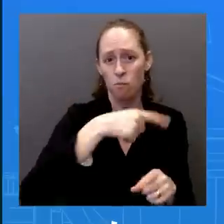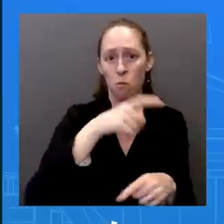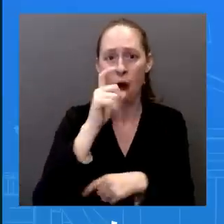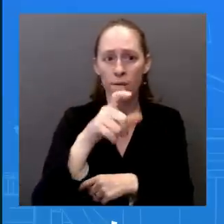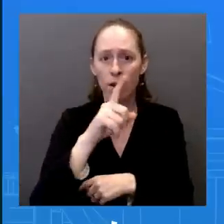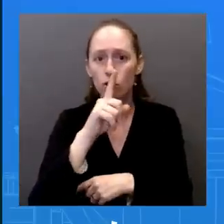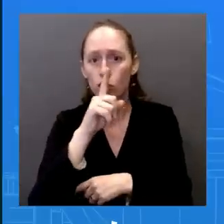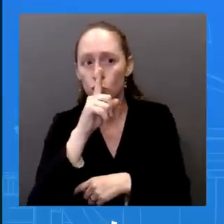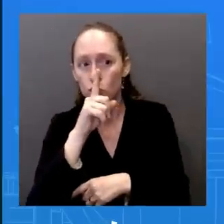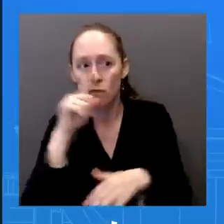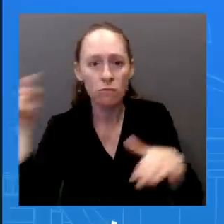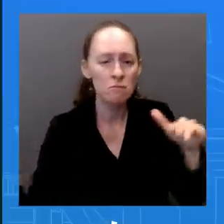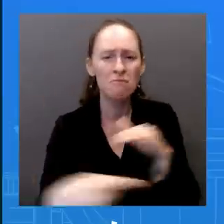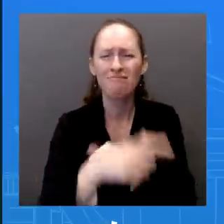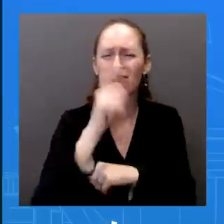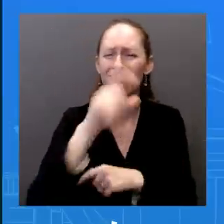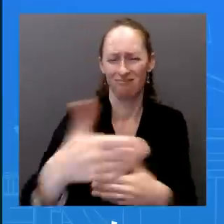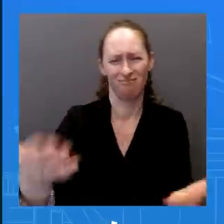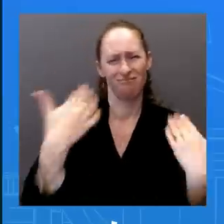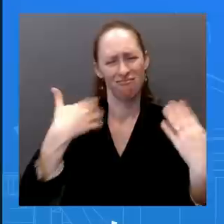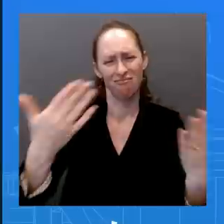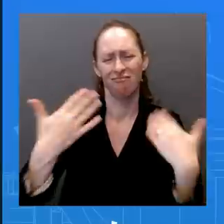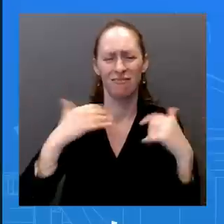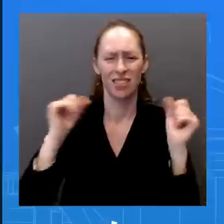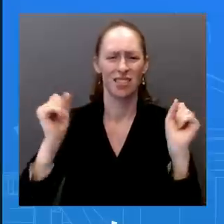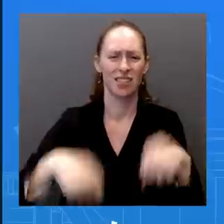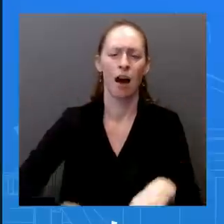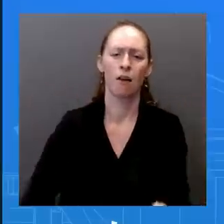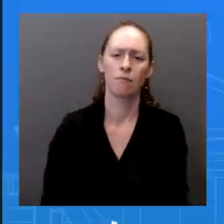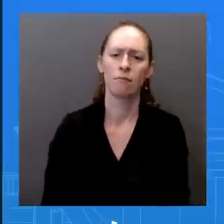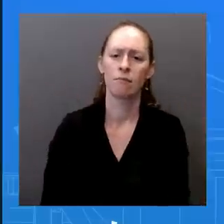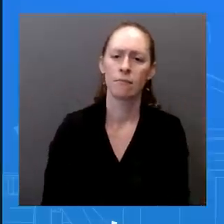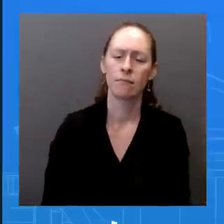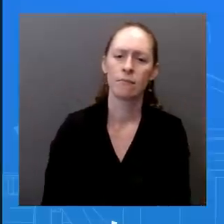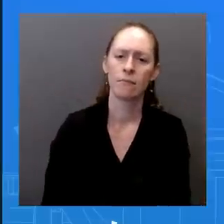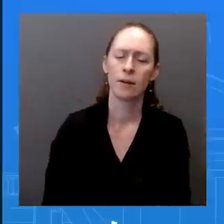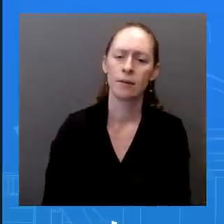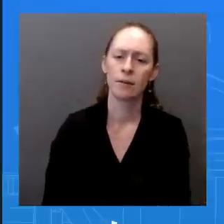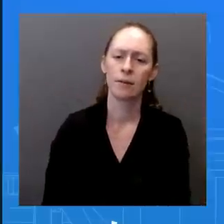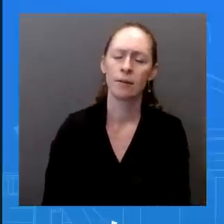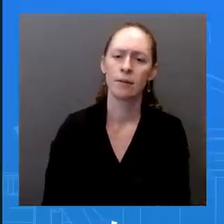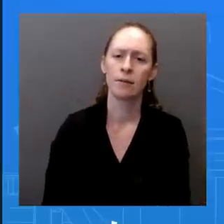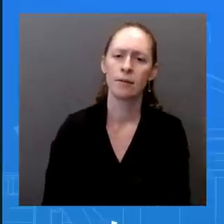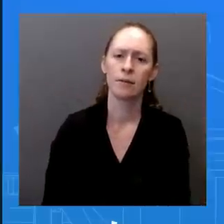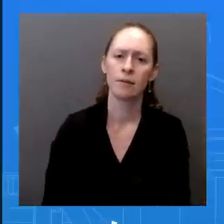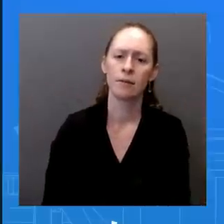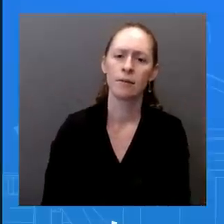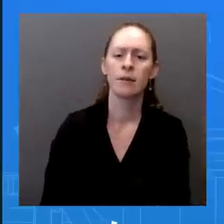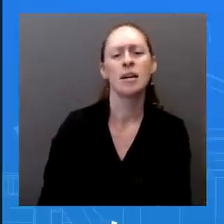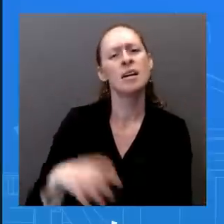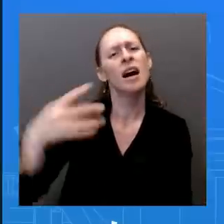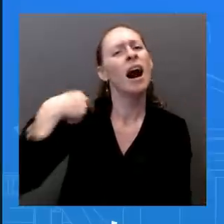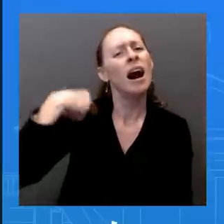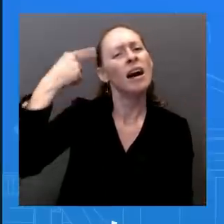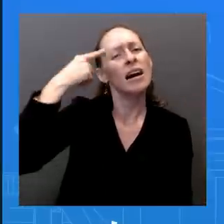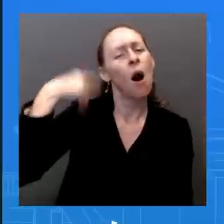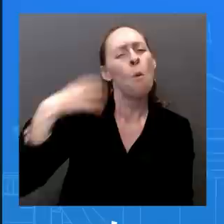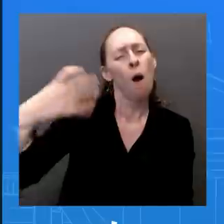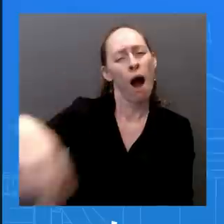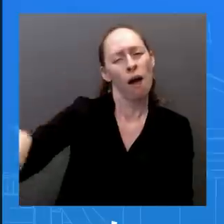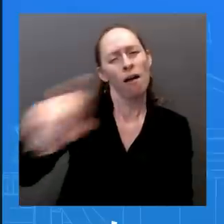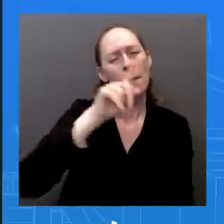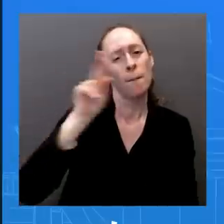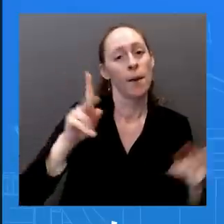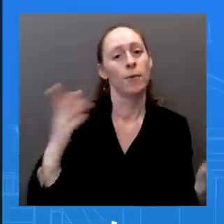larger point here, which is that I think the American people need to understand that a significant part of the reason why